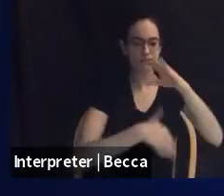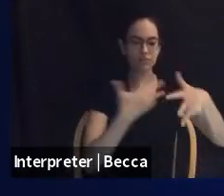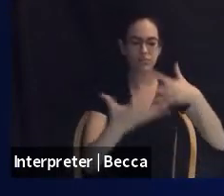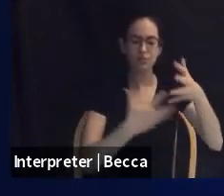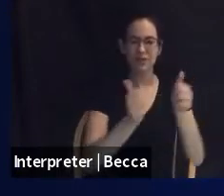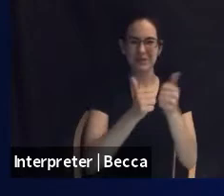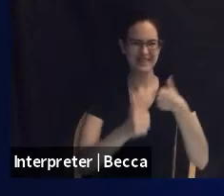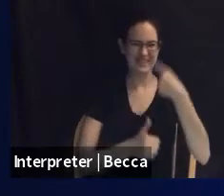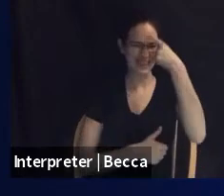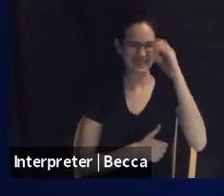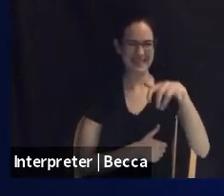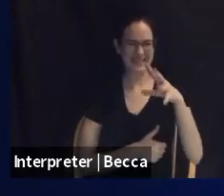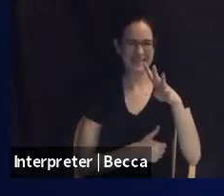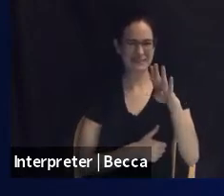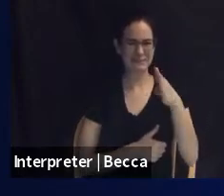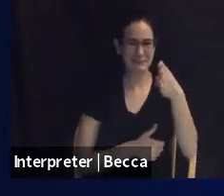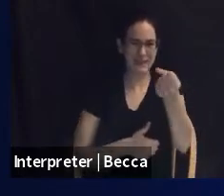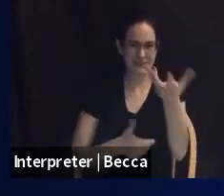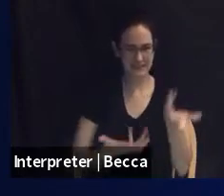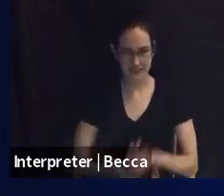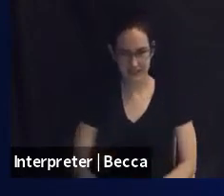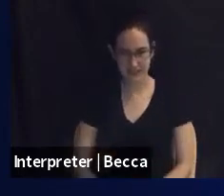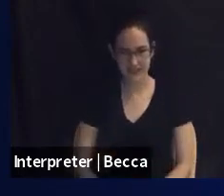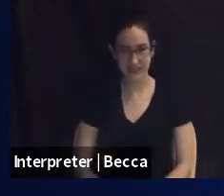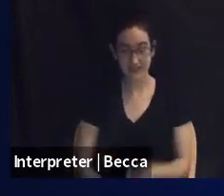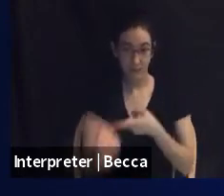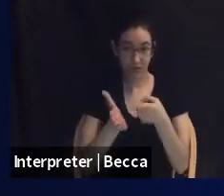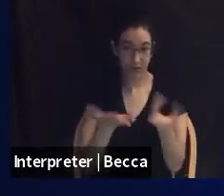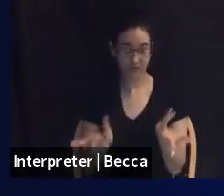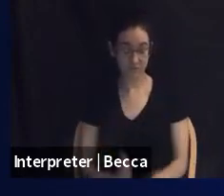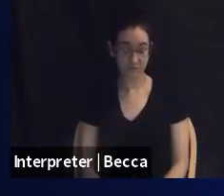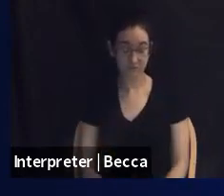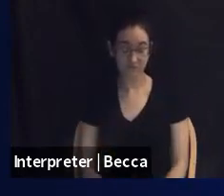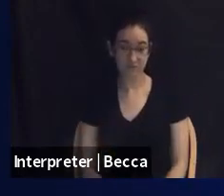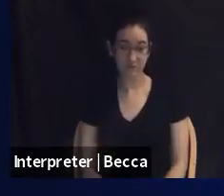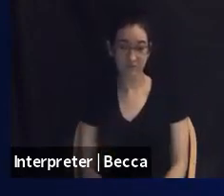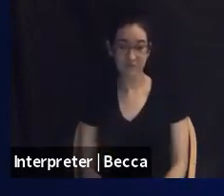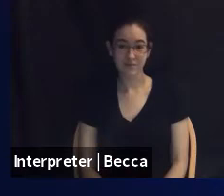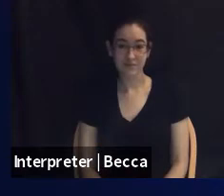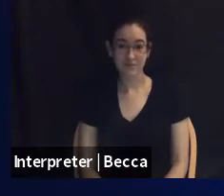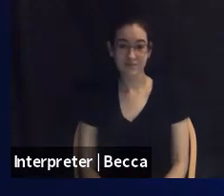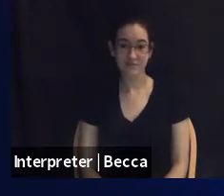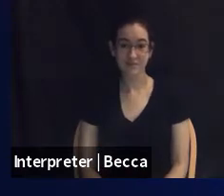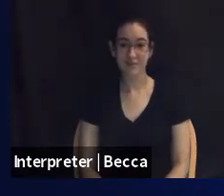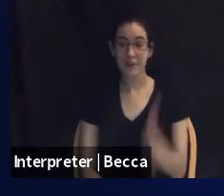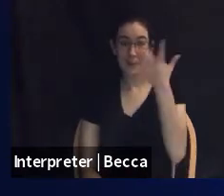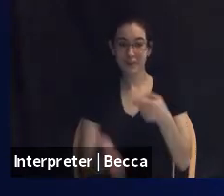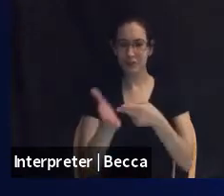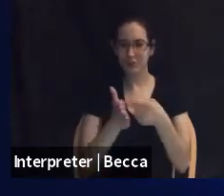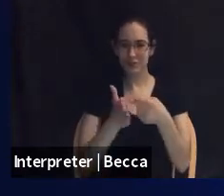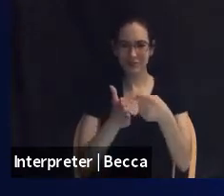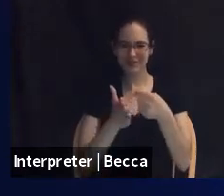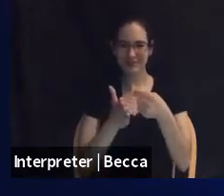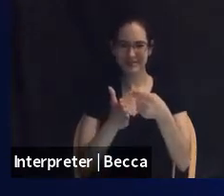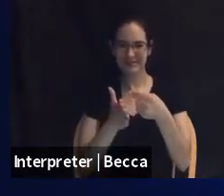all a bunch of BS, if I'm going to be honest with you. Because the truth is, life doesn't work that way.